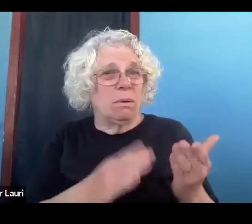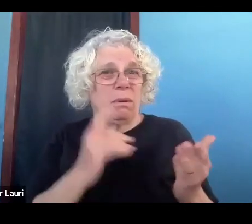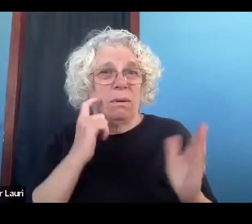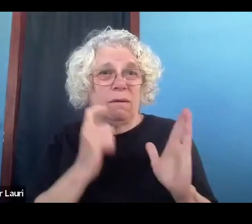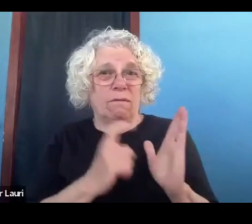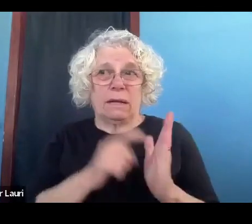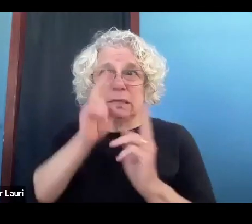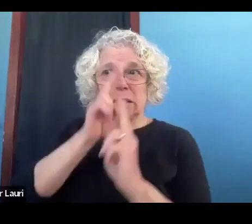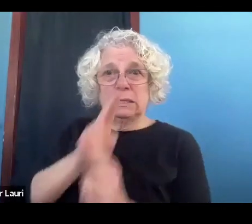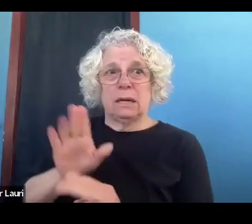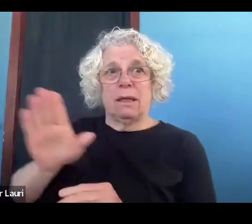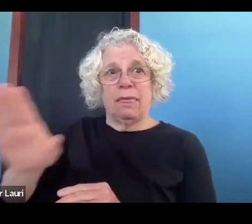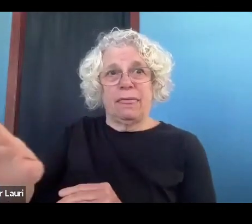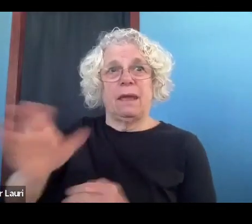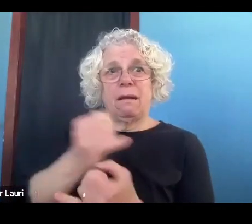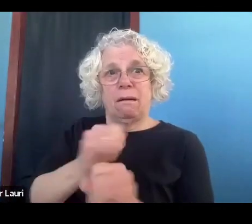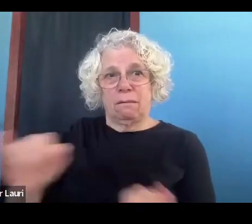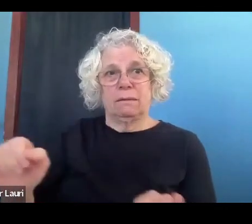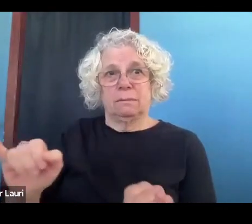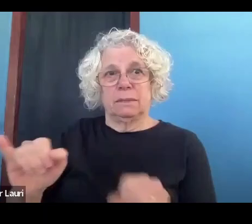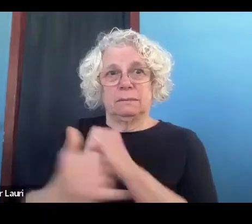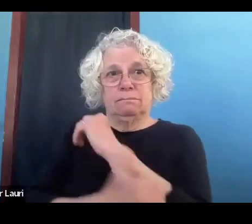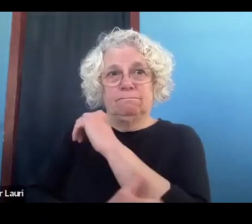honoring the sovereignty of tribal nations.